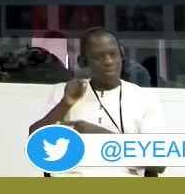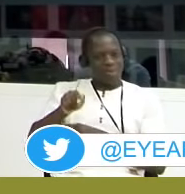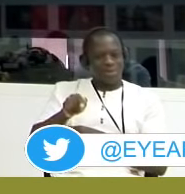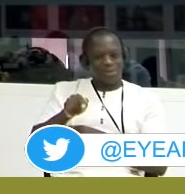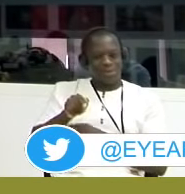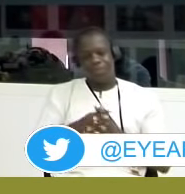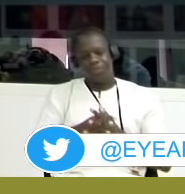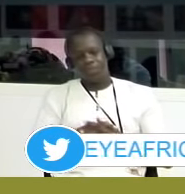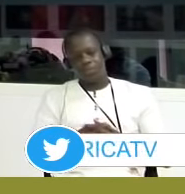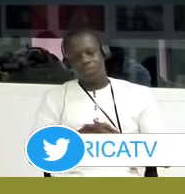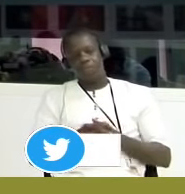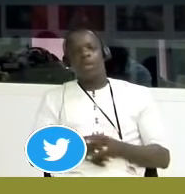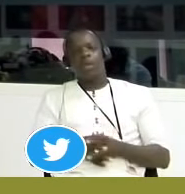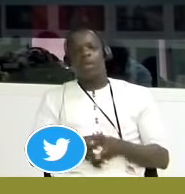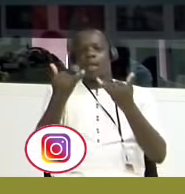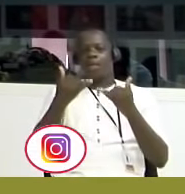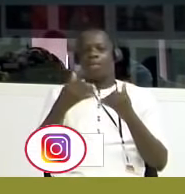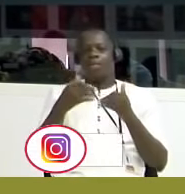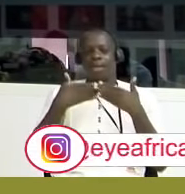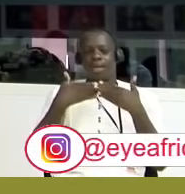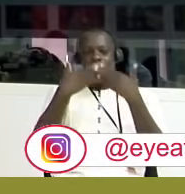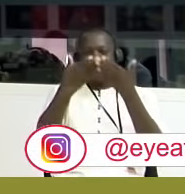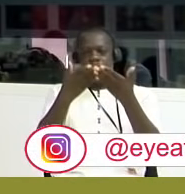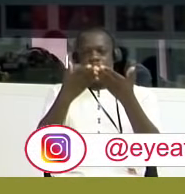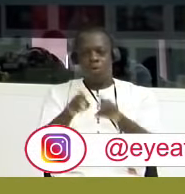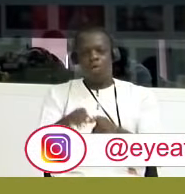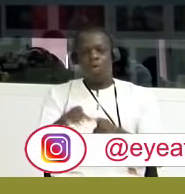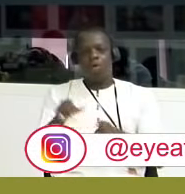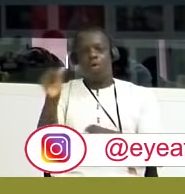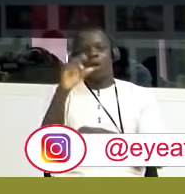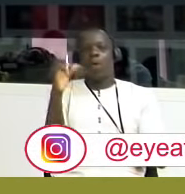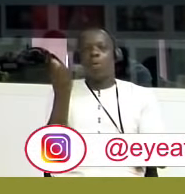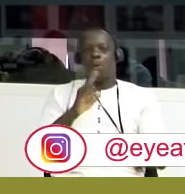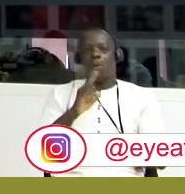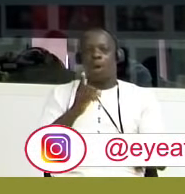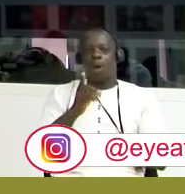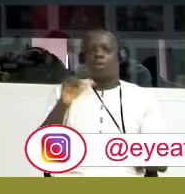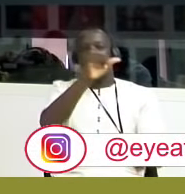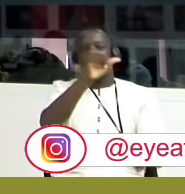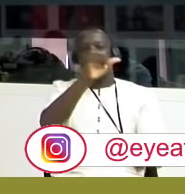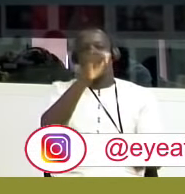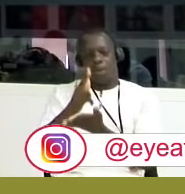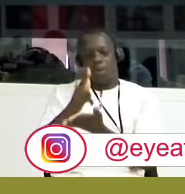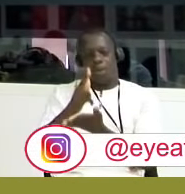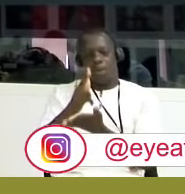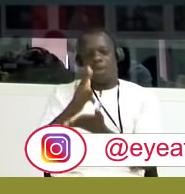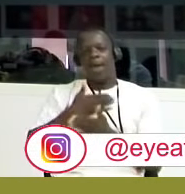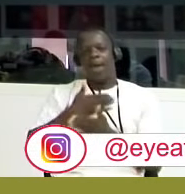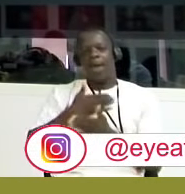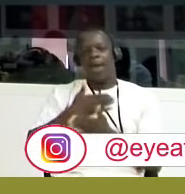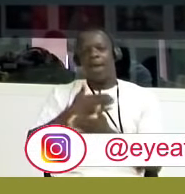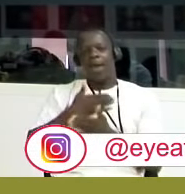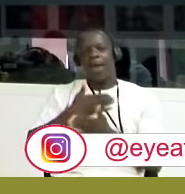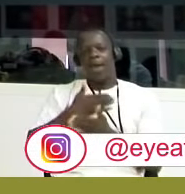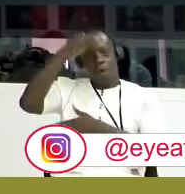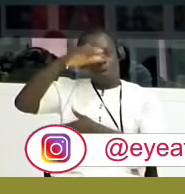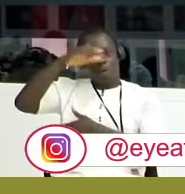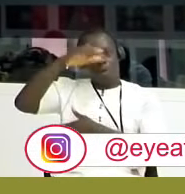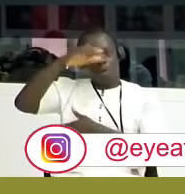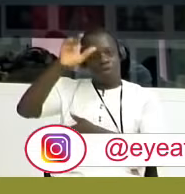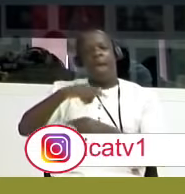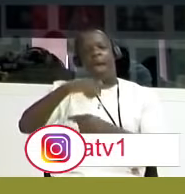Well, let me give you some extracts of what some of the witnesses have told the commission about that particular meeting.